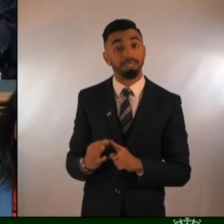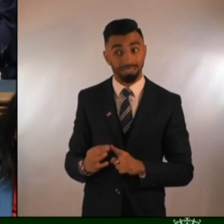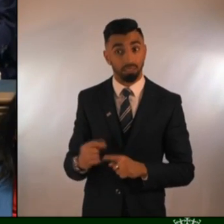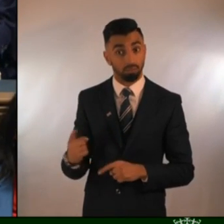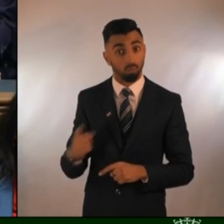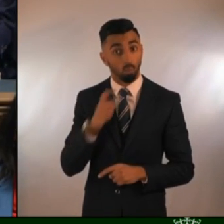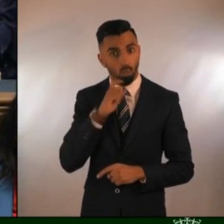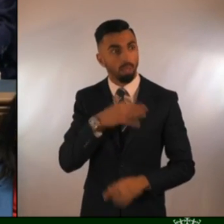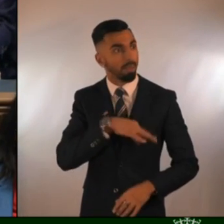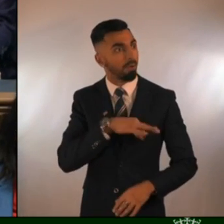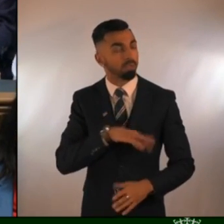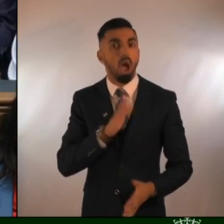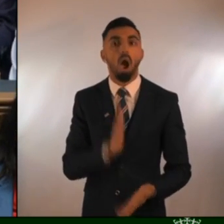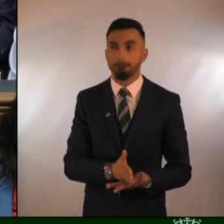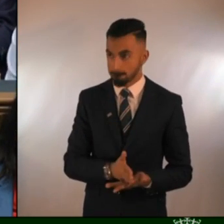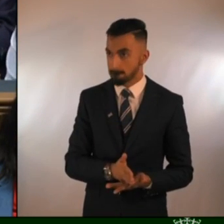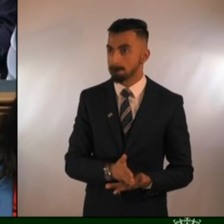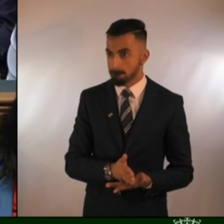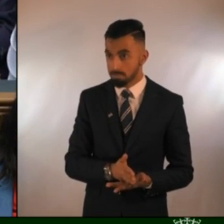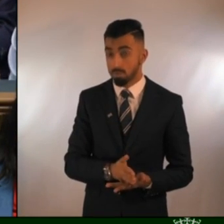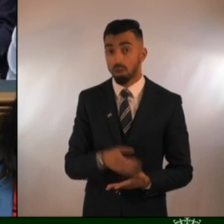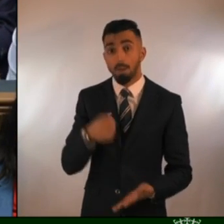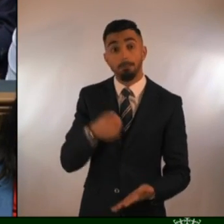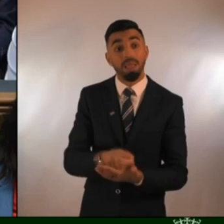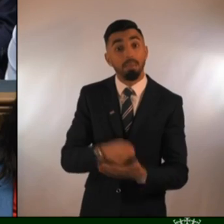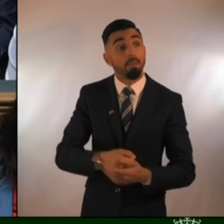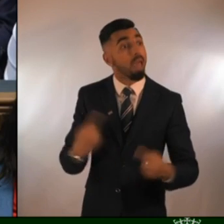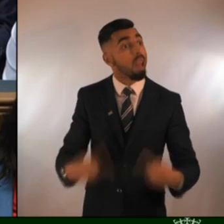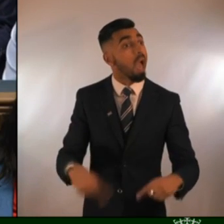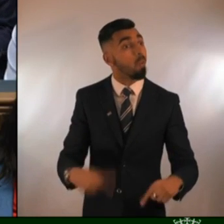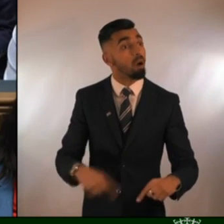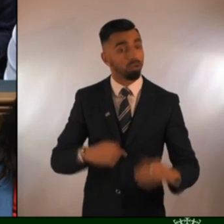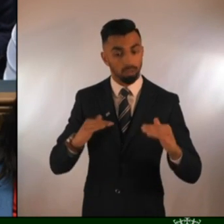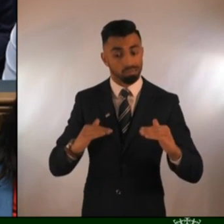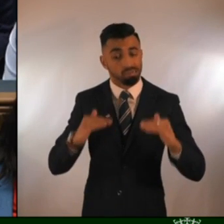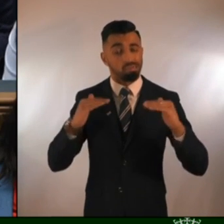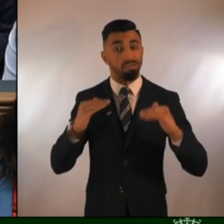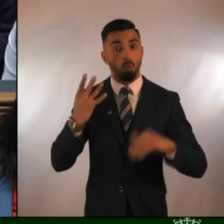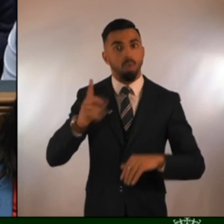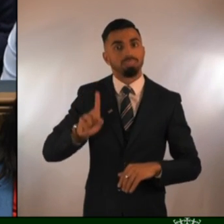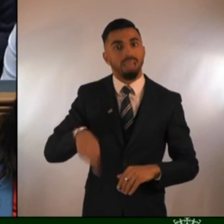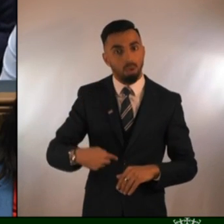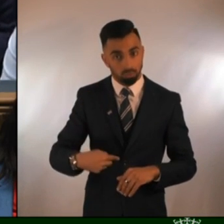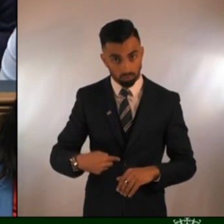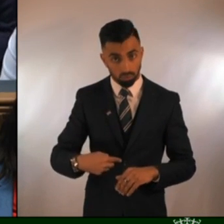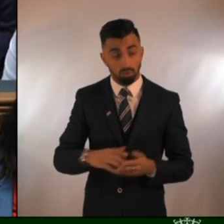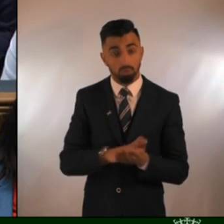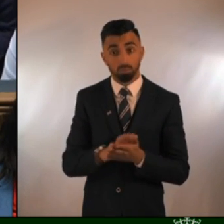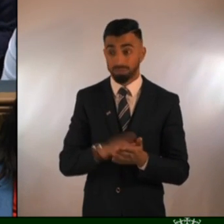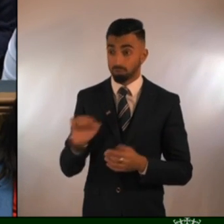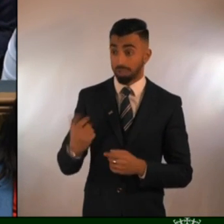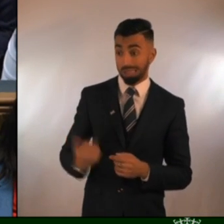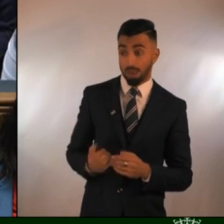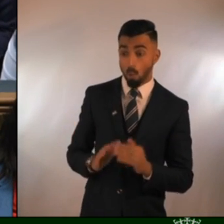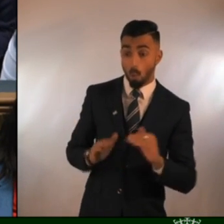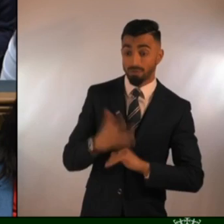the same time, I'm reducing the minimum annual allowance to £4,000, which will only impact those with incomes above